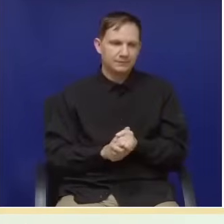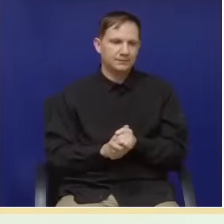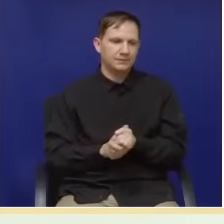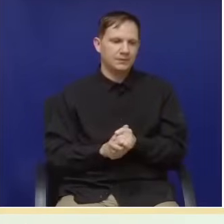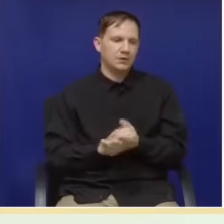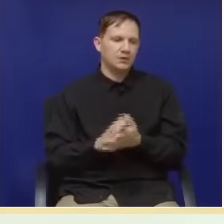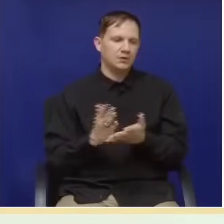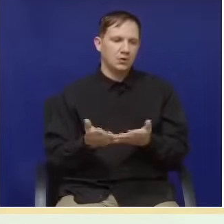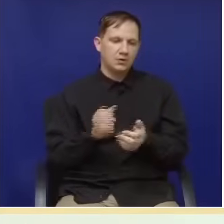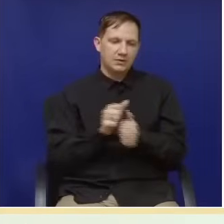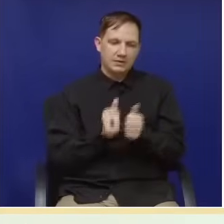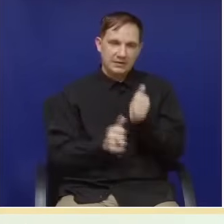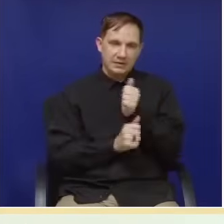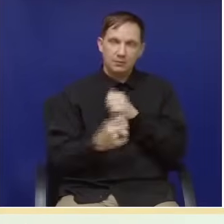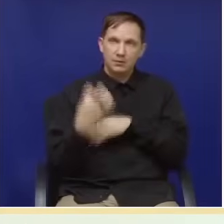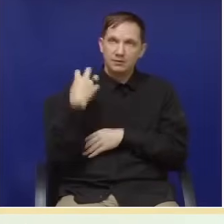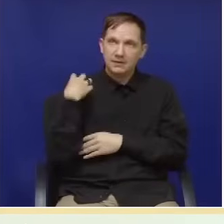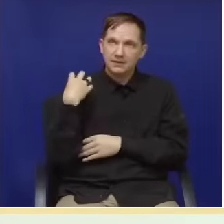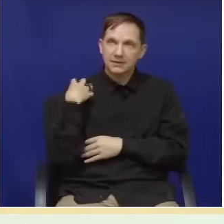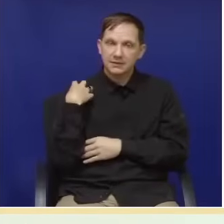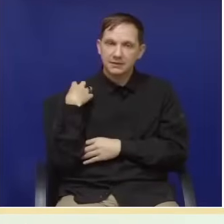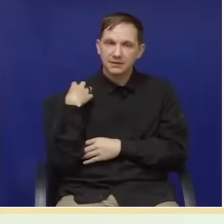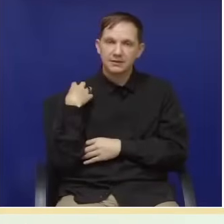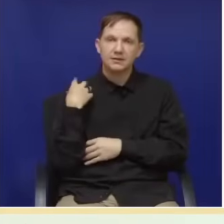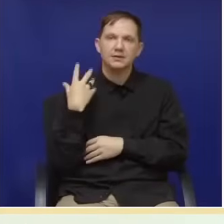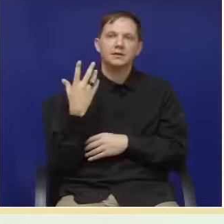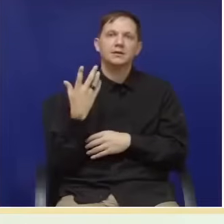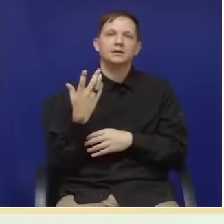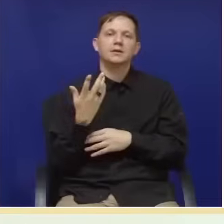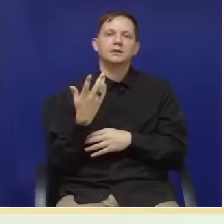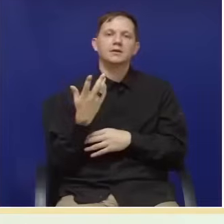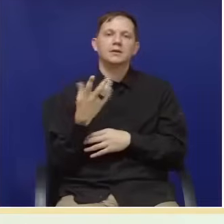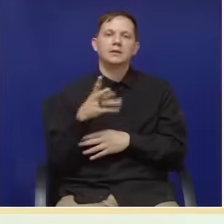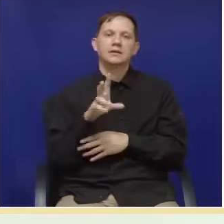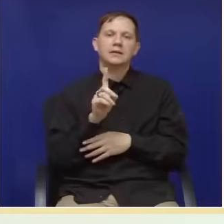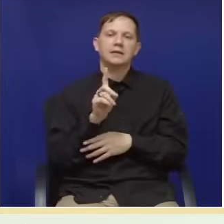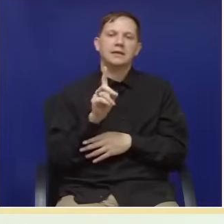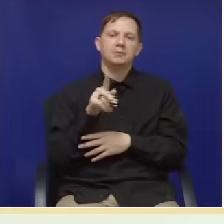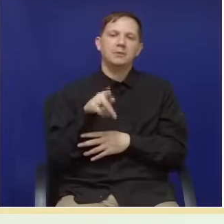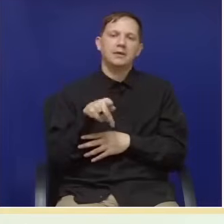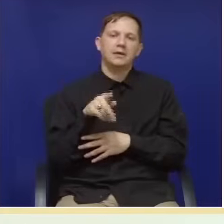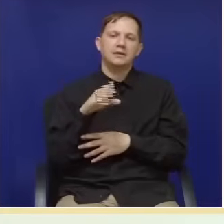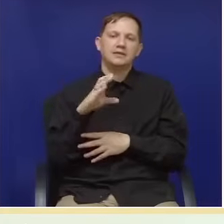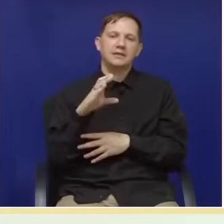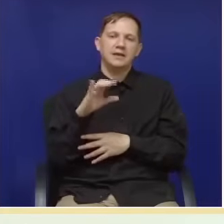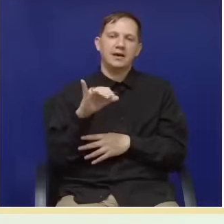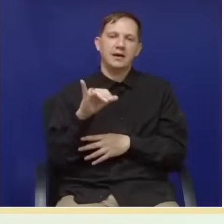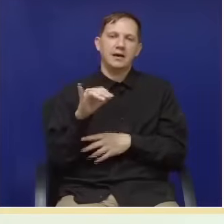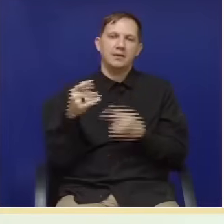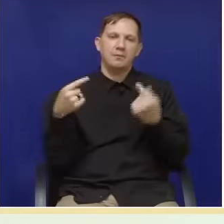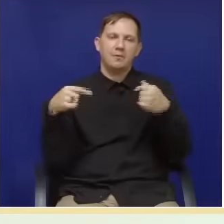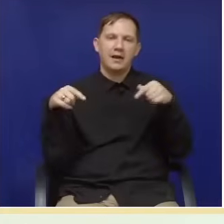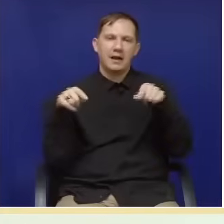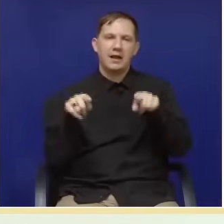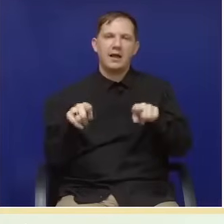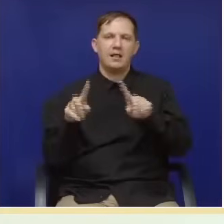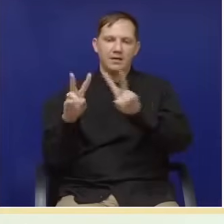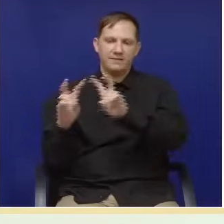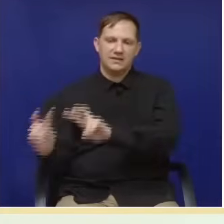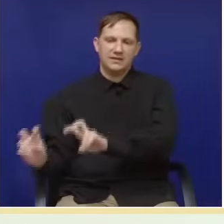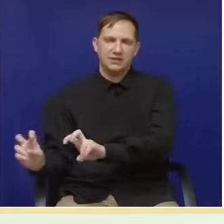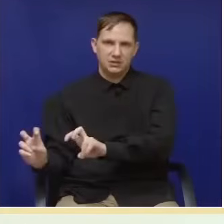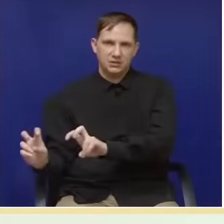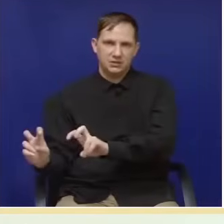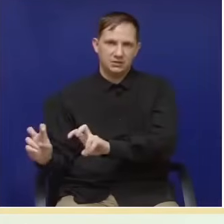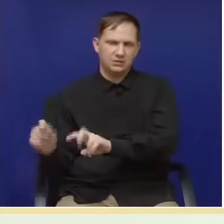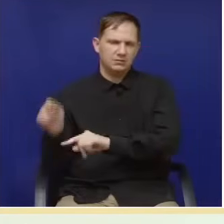Honorable Deputy Minister, given the fact that the DPCI was running a parallel investigation on the matter,